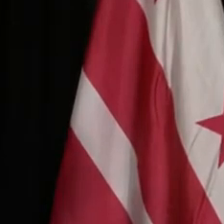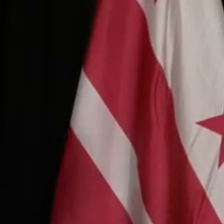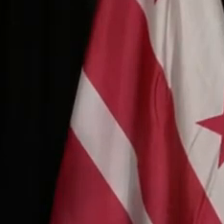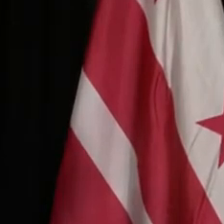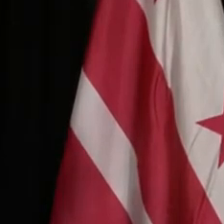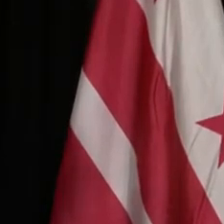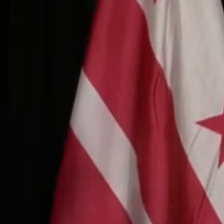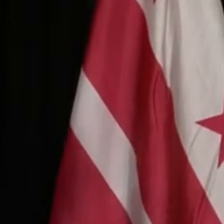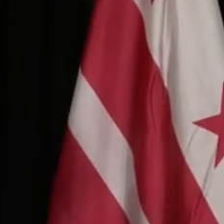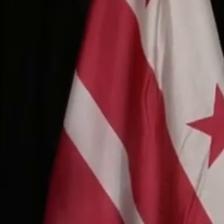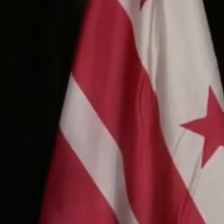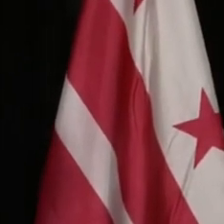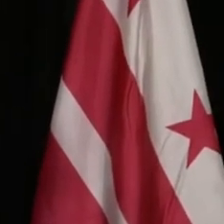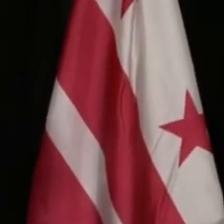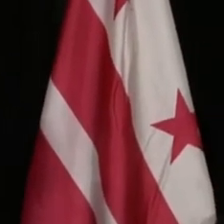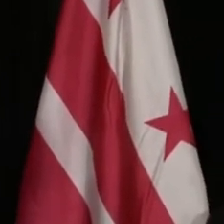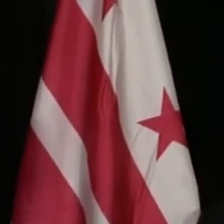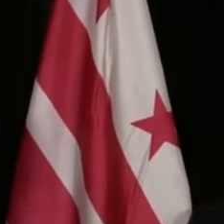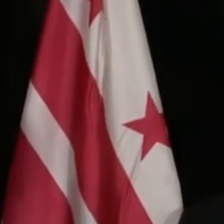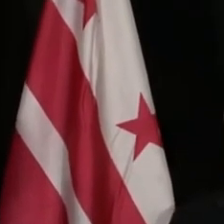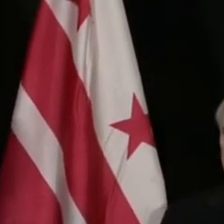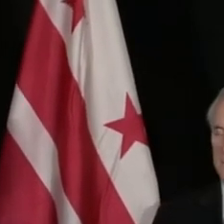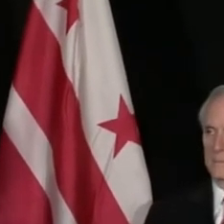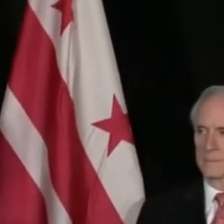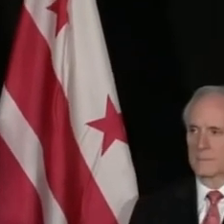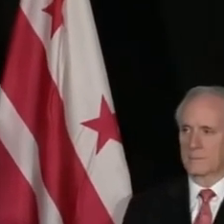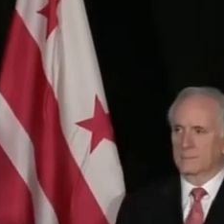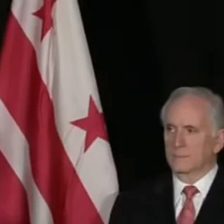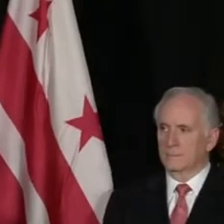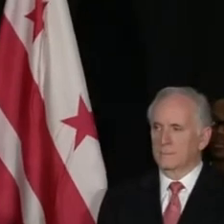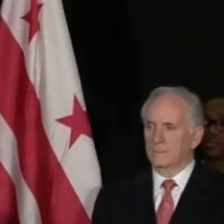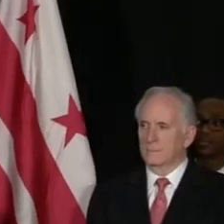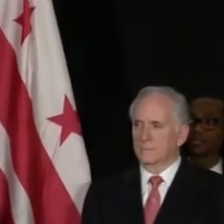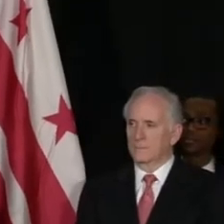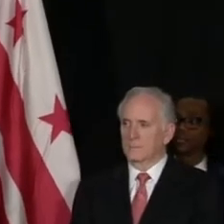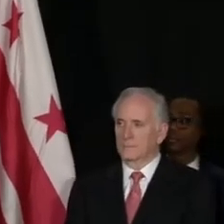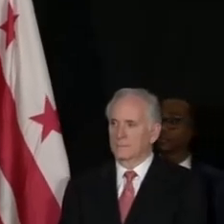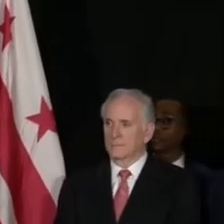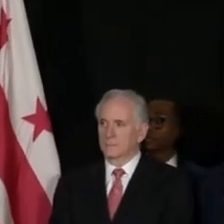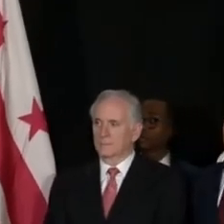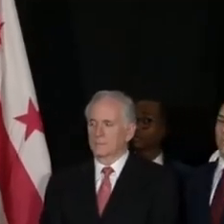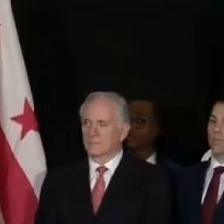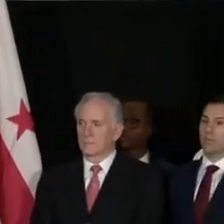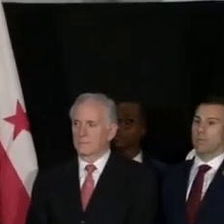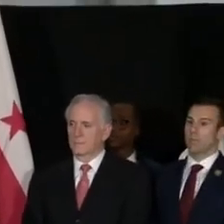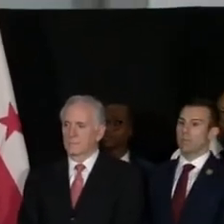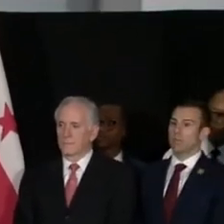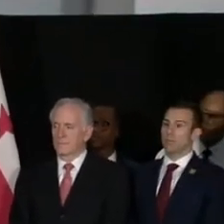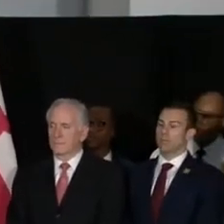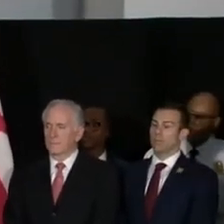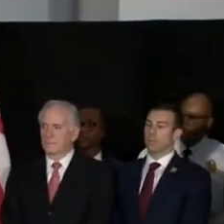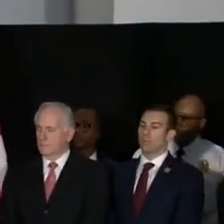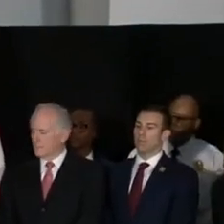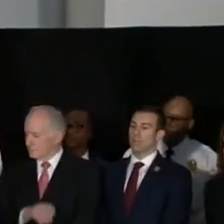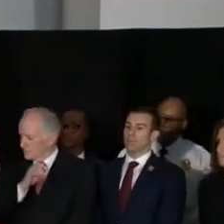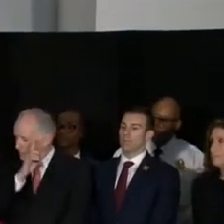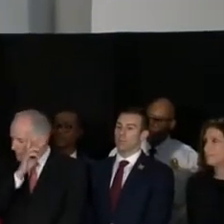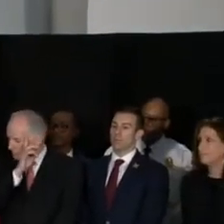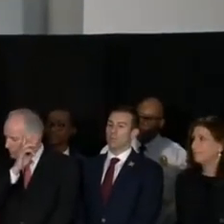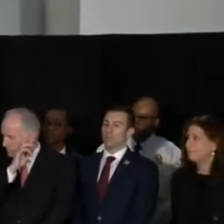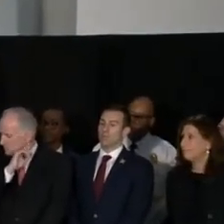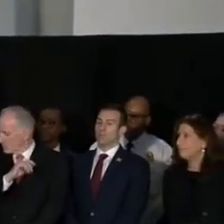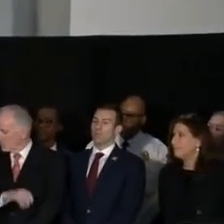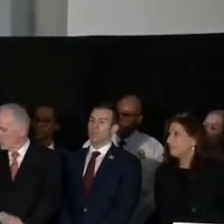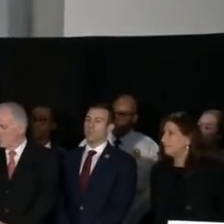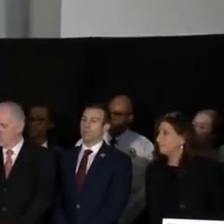of Columbia. Let me recognize Kevin Donahue, who is the Deputy Mayor for Public Safety, Peter Newsham, the Chief of Police